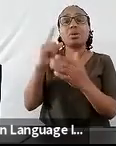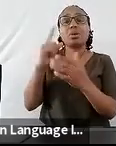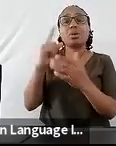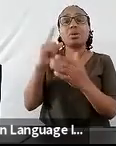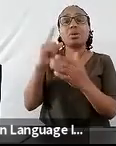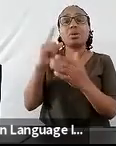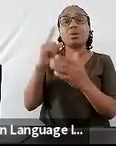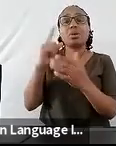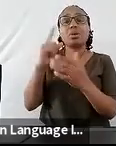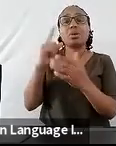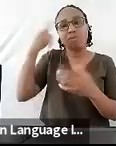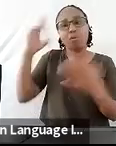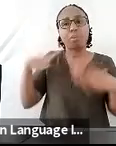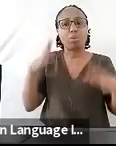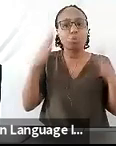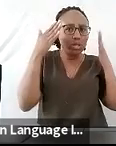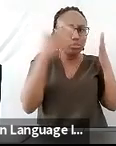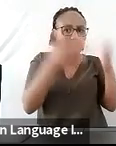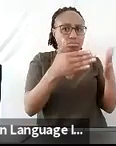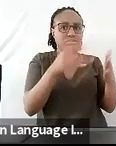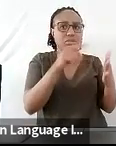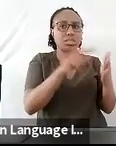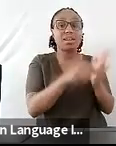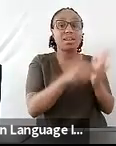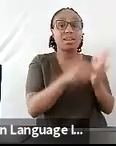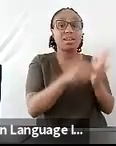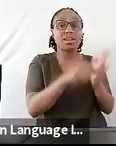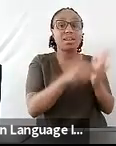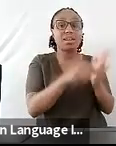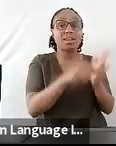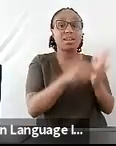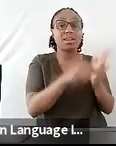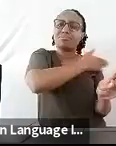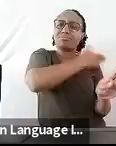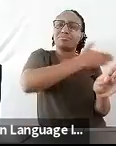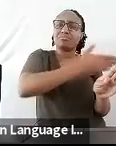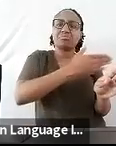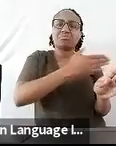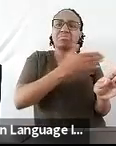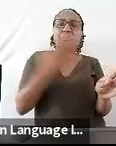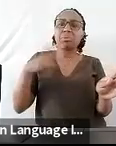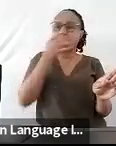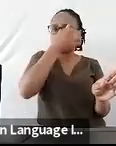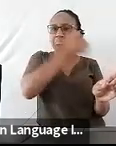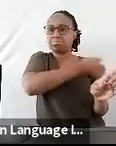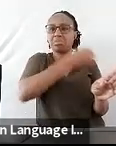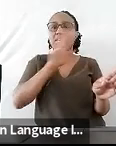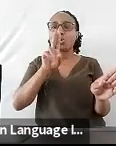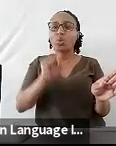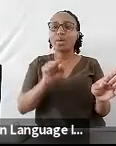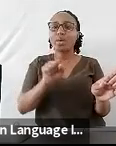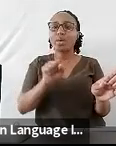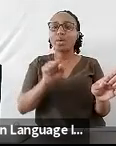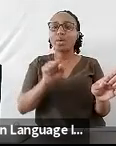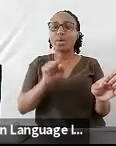because the crisis had been going on, and nobody was really, in the US especially, was really paying attention to, unless you were paying attention to Haitian, like people who work